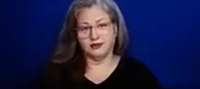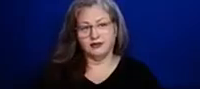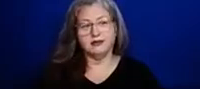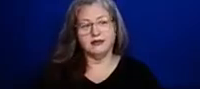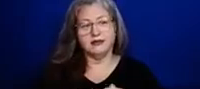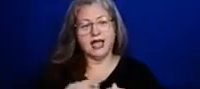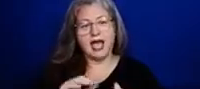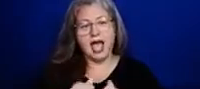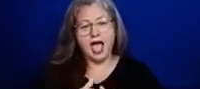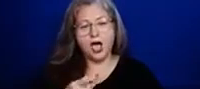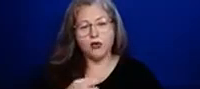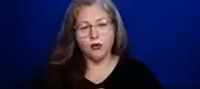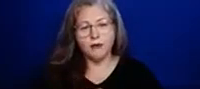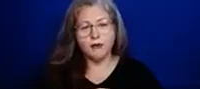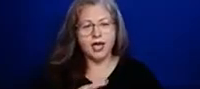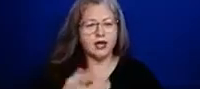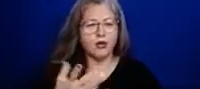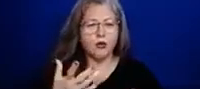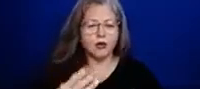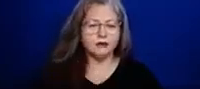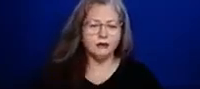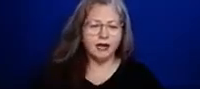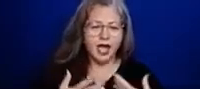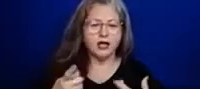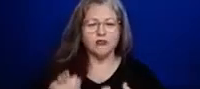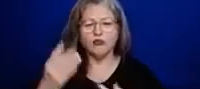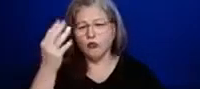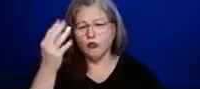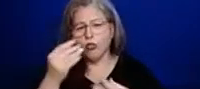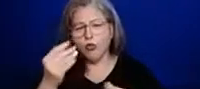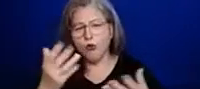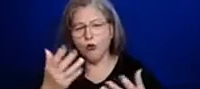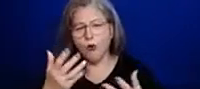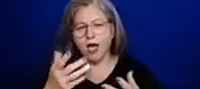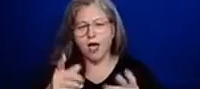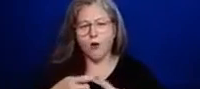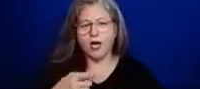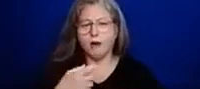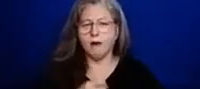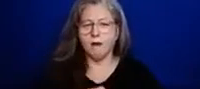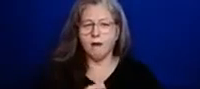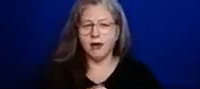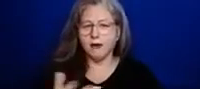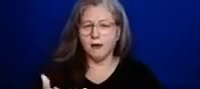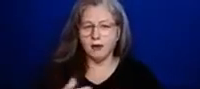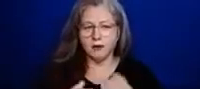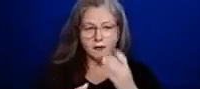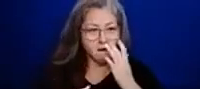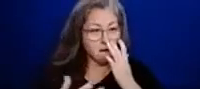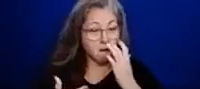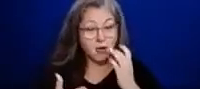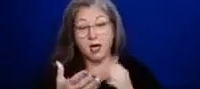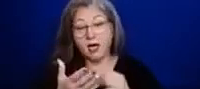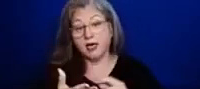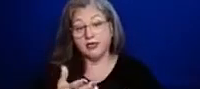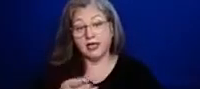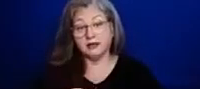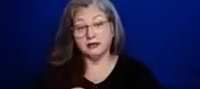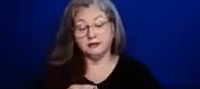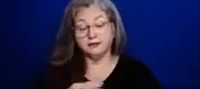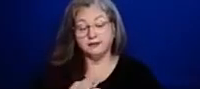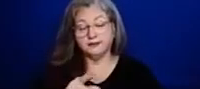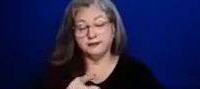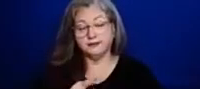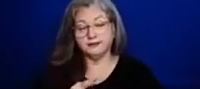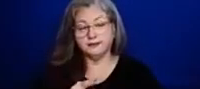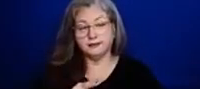you did it, it was, what inspired you, what were you thinking about at the time? Well, this piece